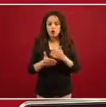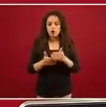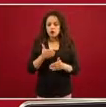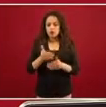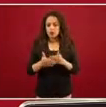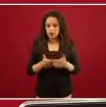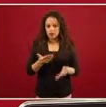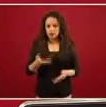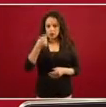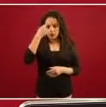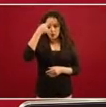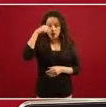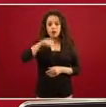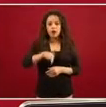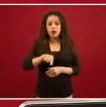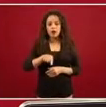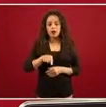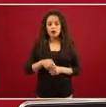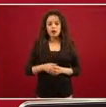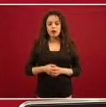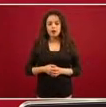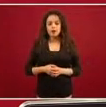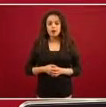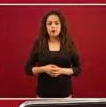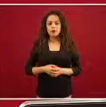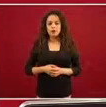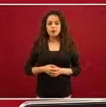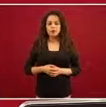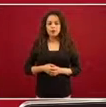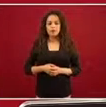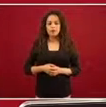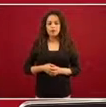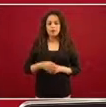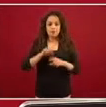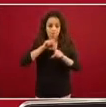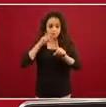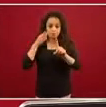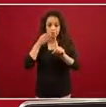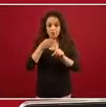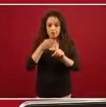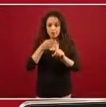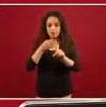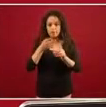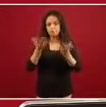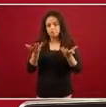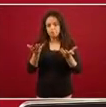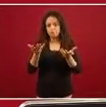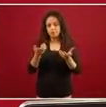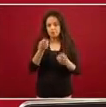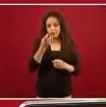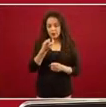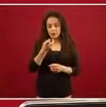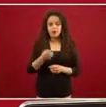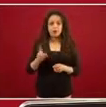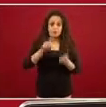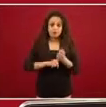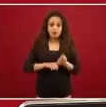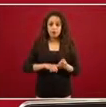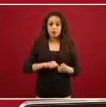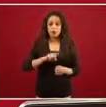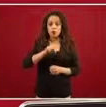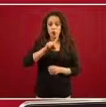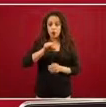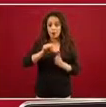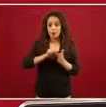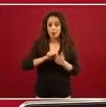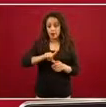on May 16th. So we are still in the definition process of making, I mean, we're talking about